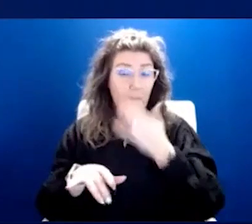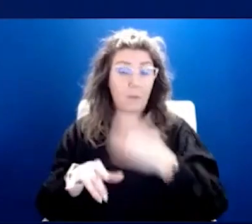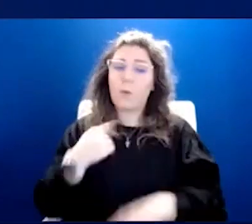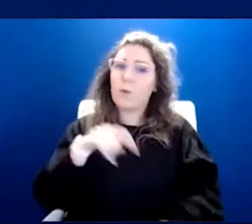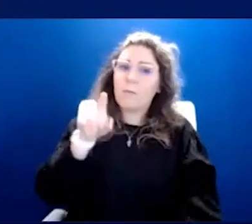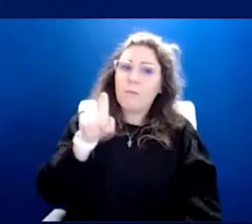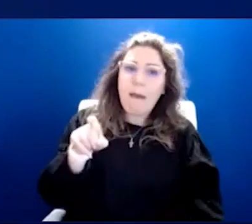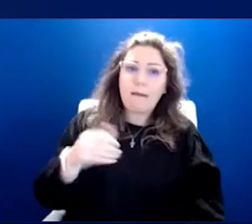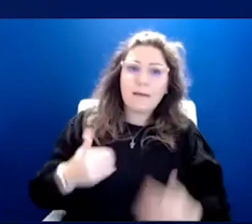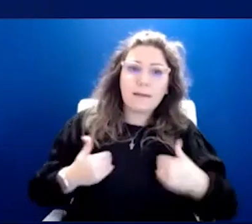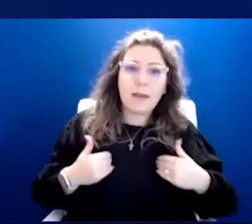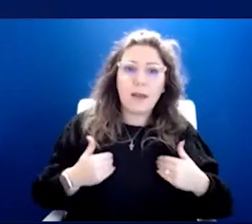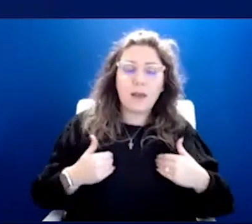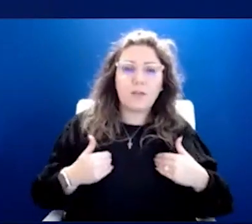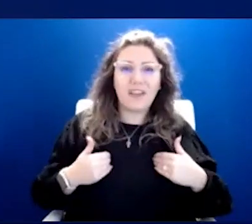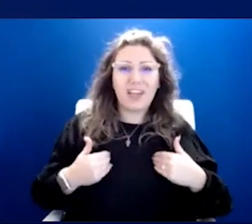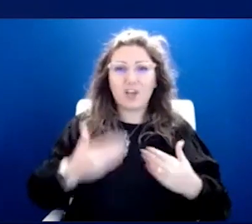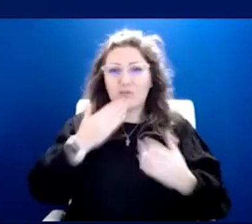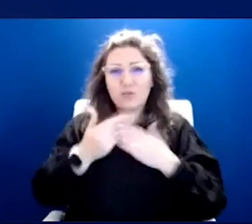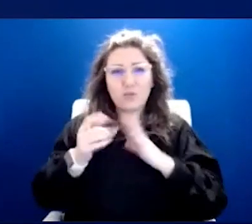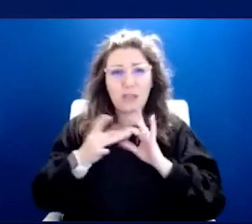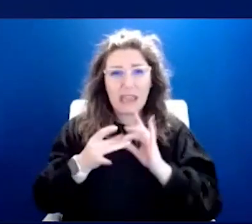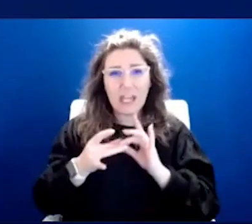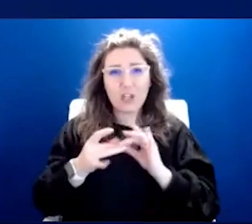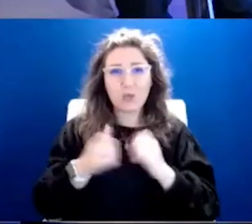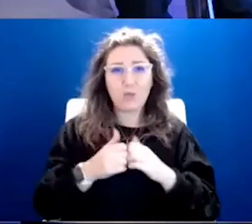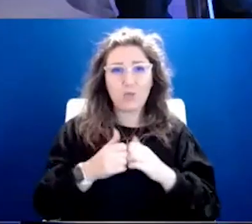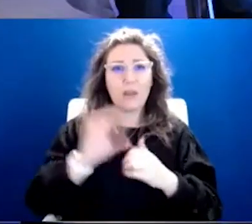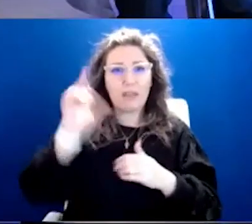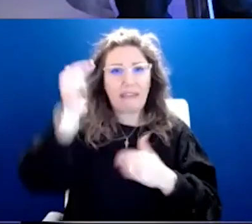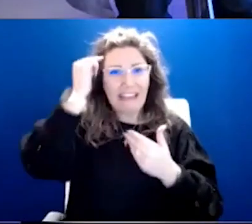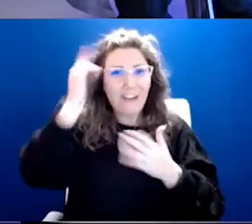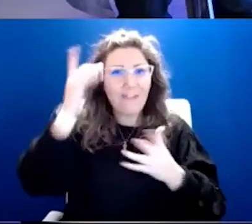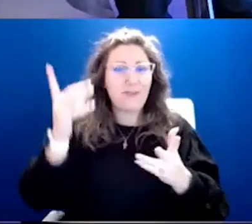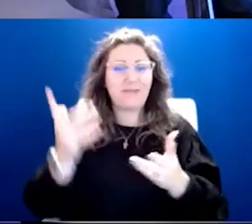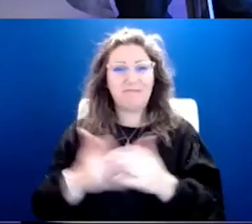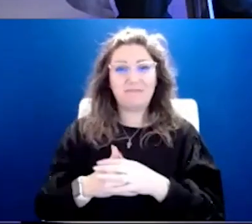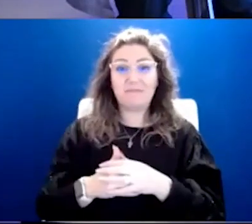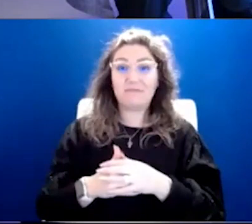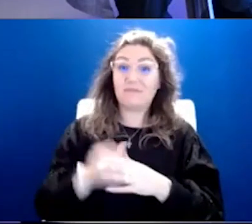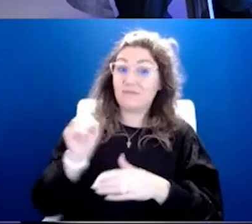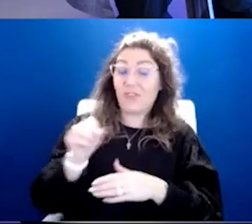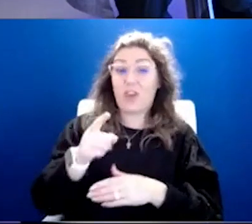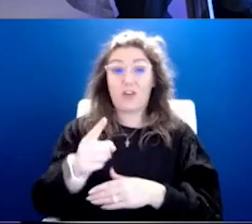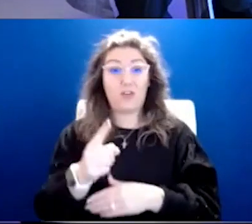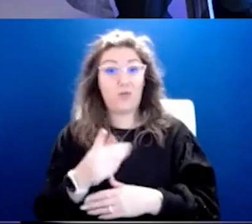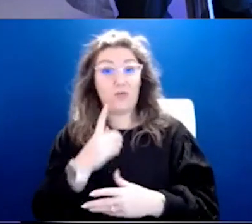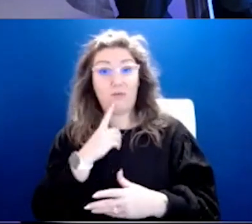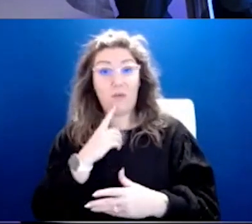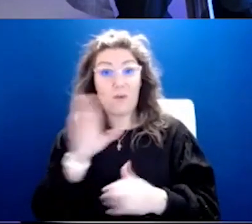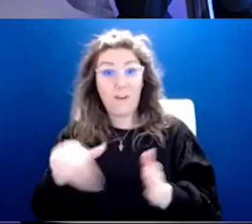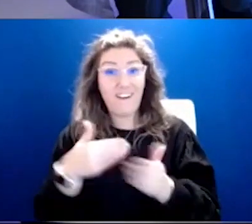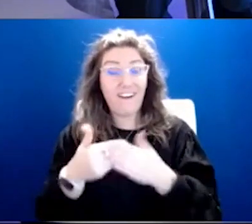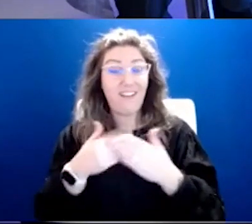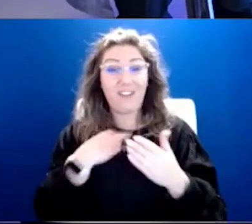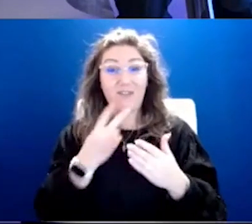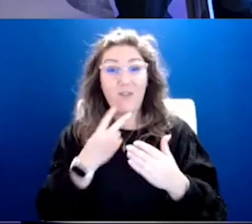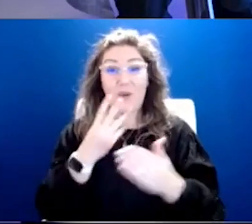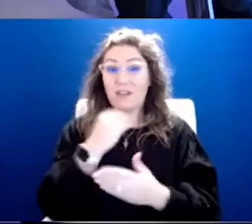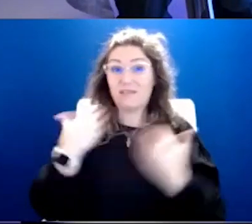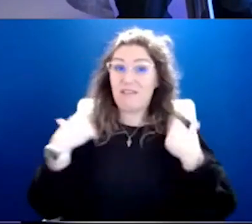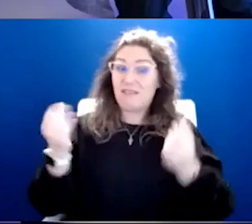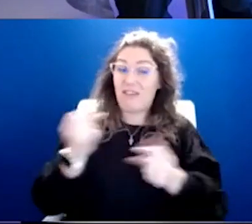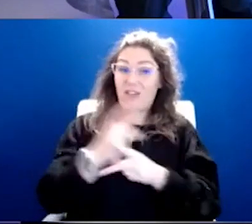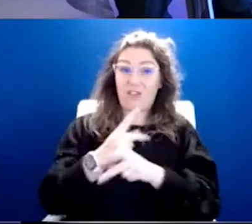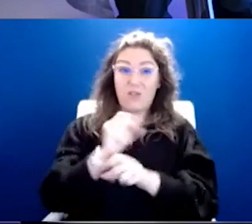we have to have close working relationships with governing officials. Well, and you're right. You're the voice of your people and these healthcare workers as well. So thank